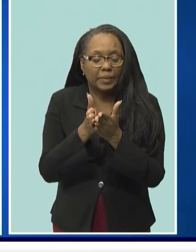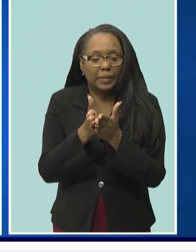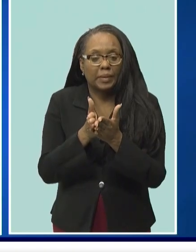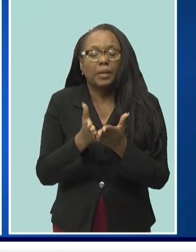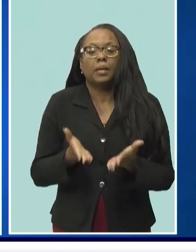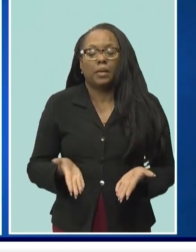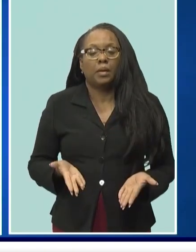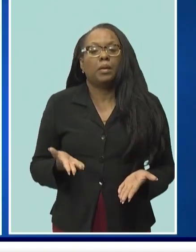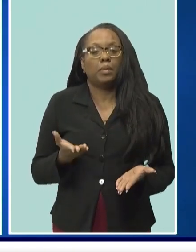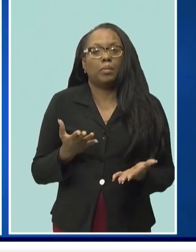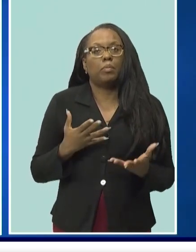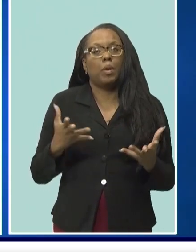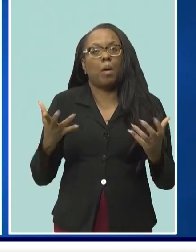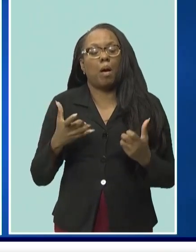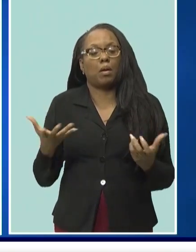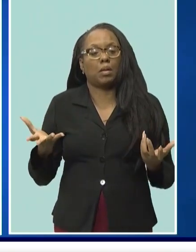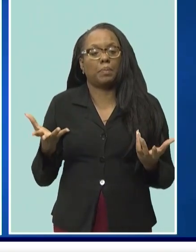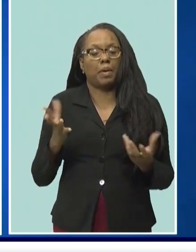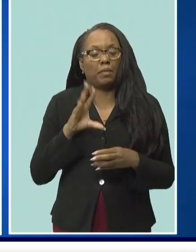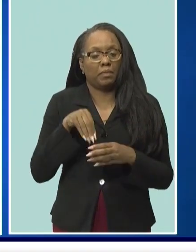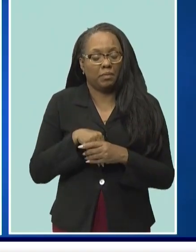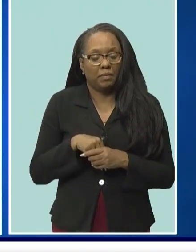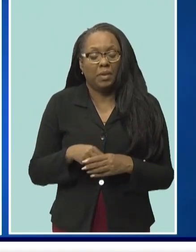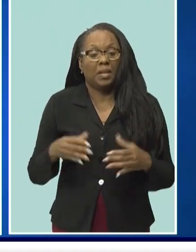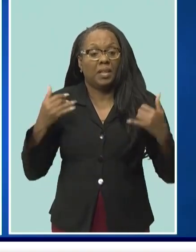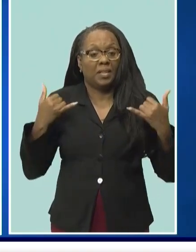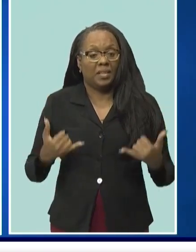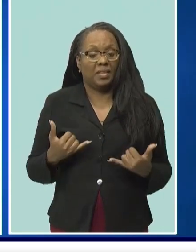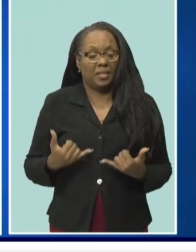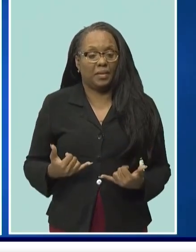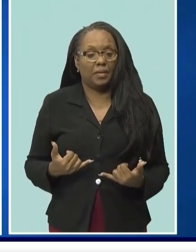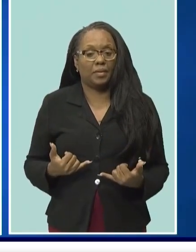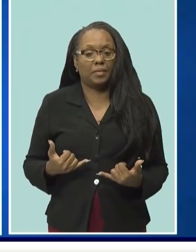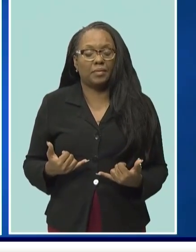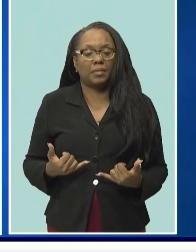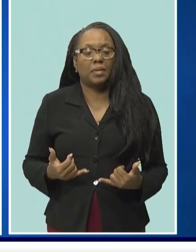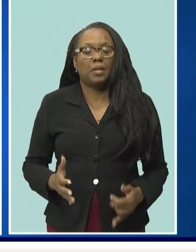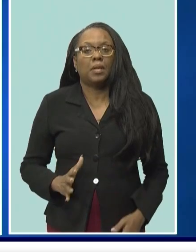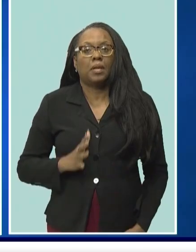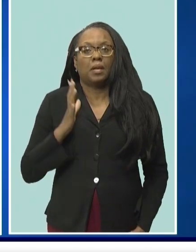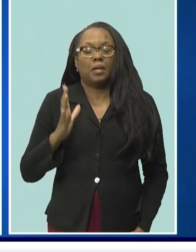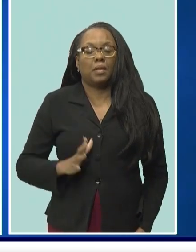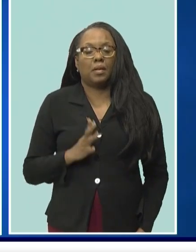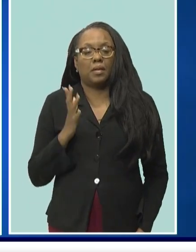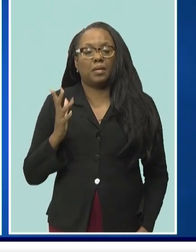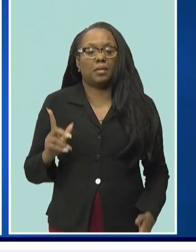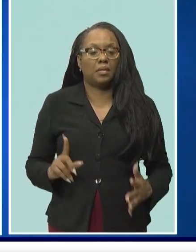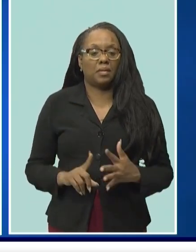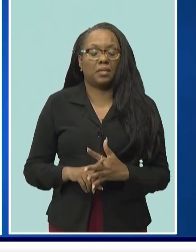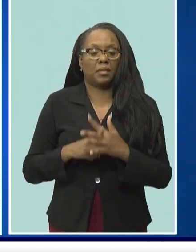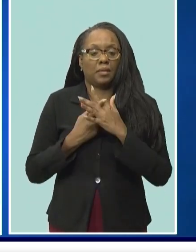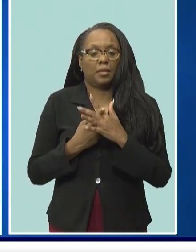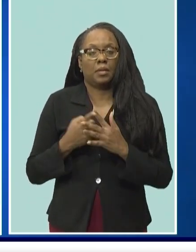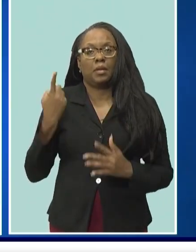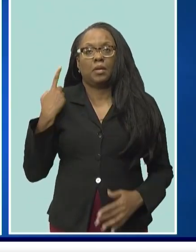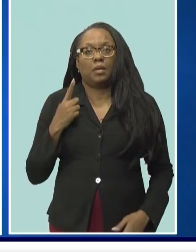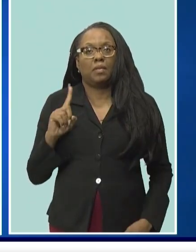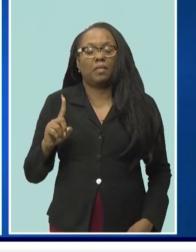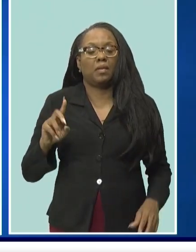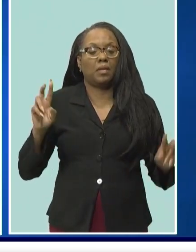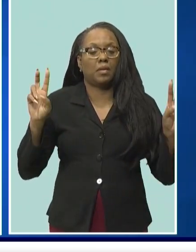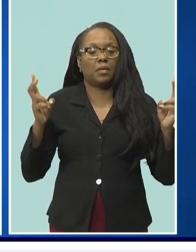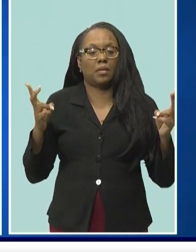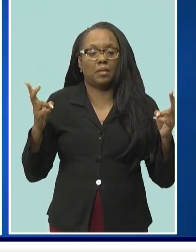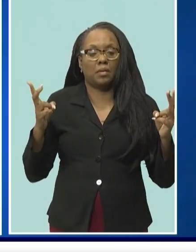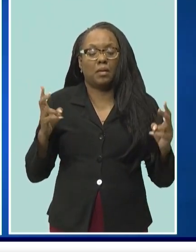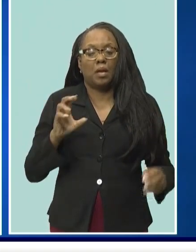to achieve. And today marks the official launch of Operation